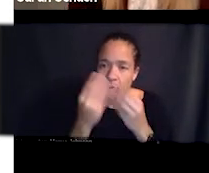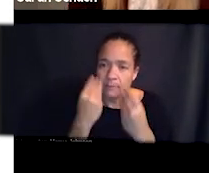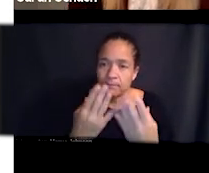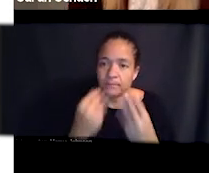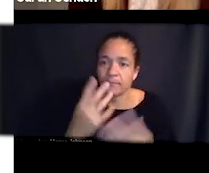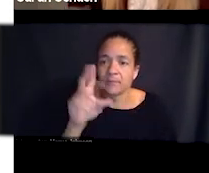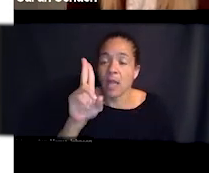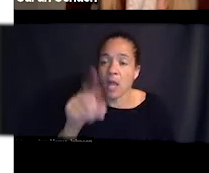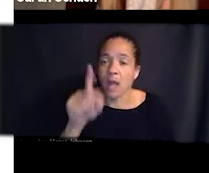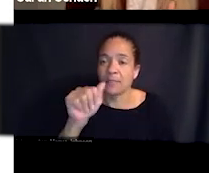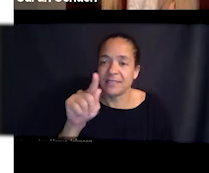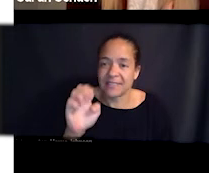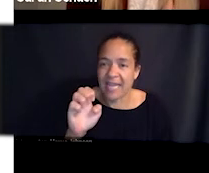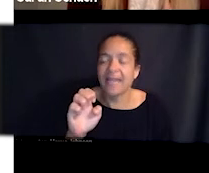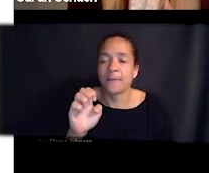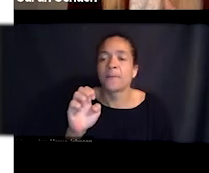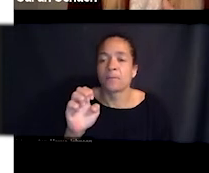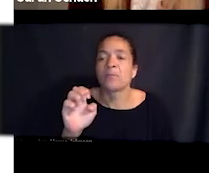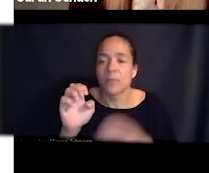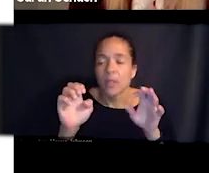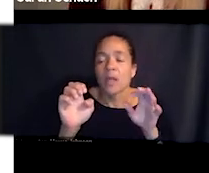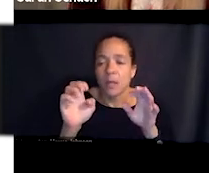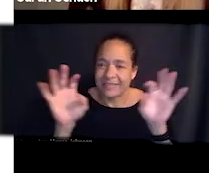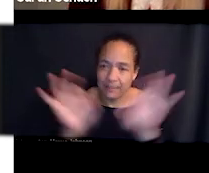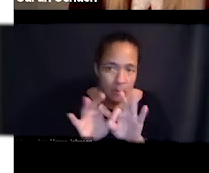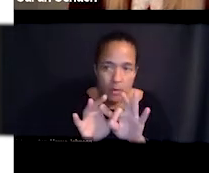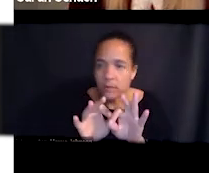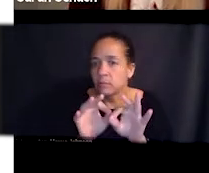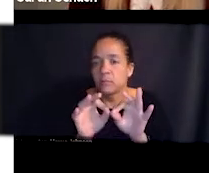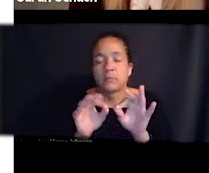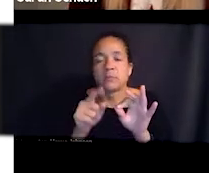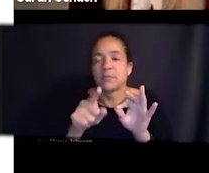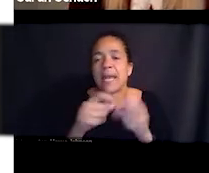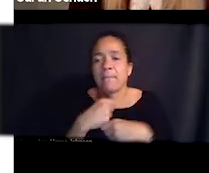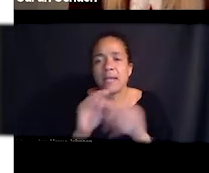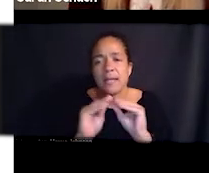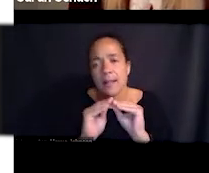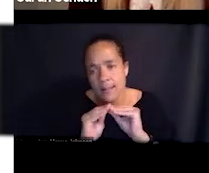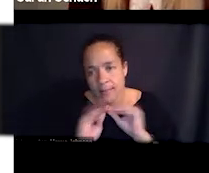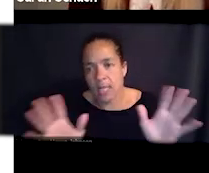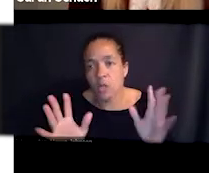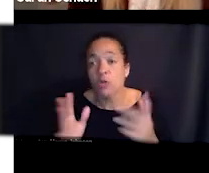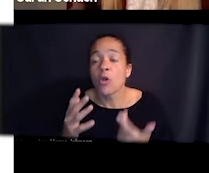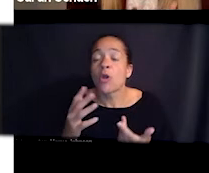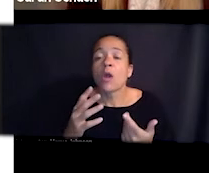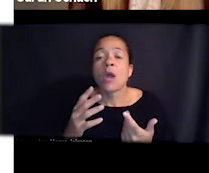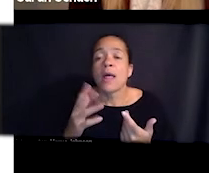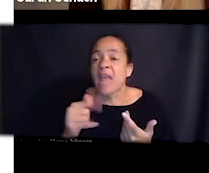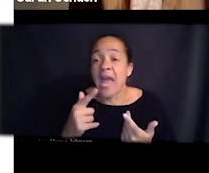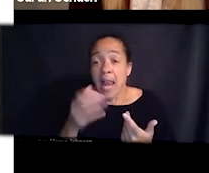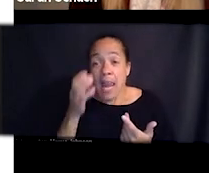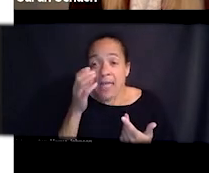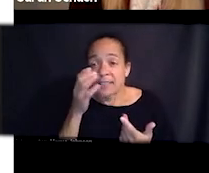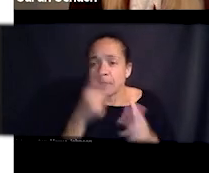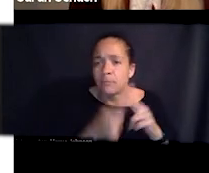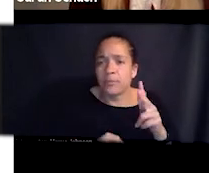very important because they made it very clear that they didn't want you just to listen and then go away. So we could have been doing things